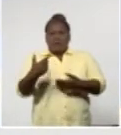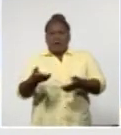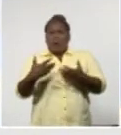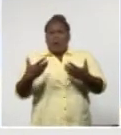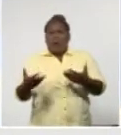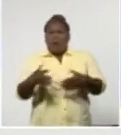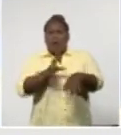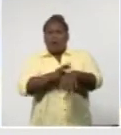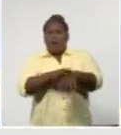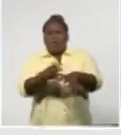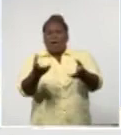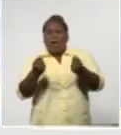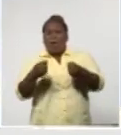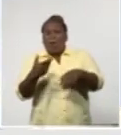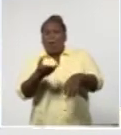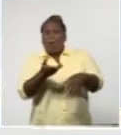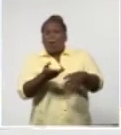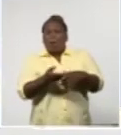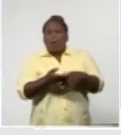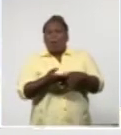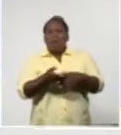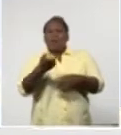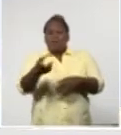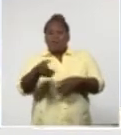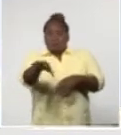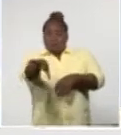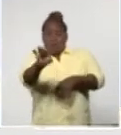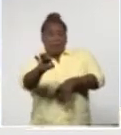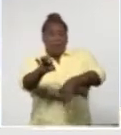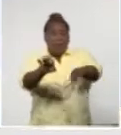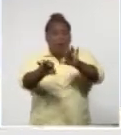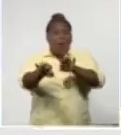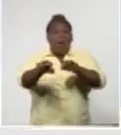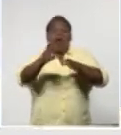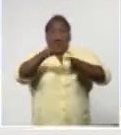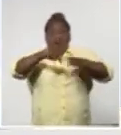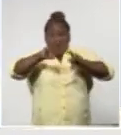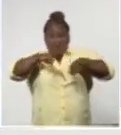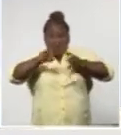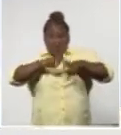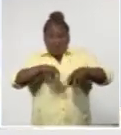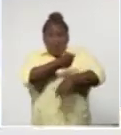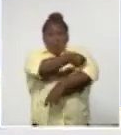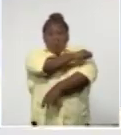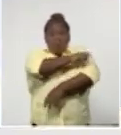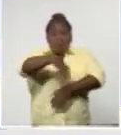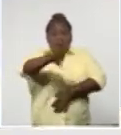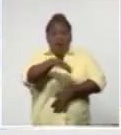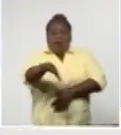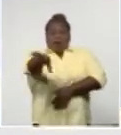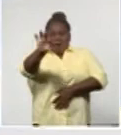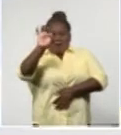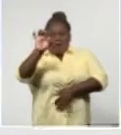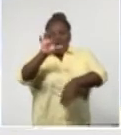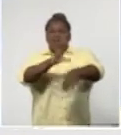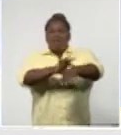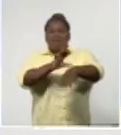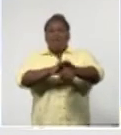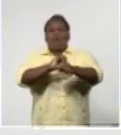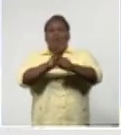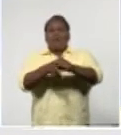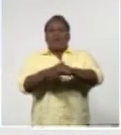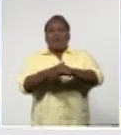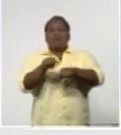18-year-old girl from Guanabacoa municipality. In her case, the source of infection has not been determined